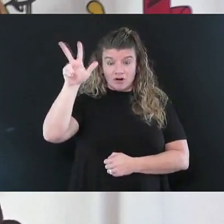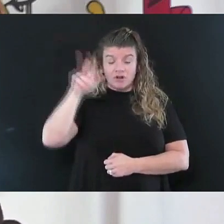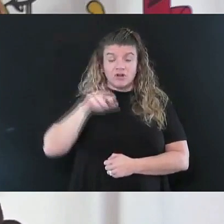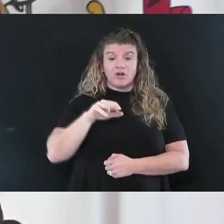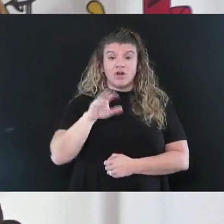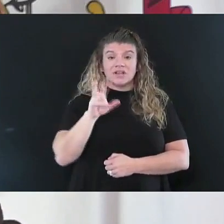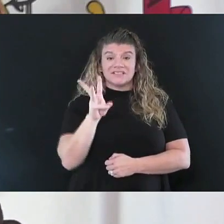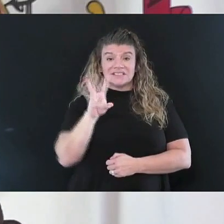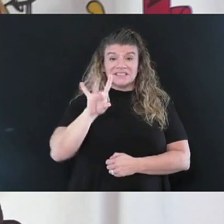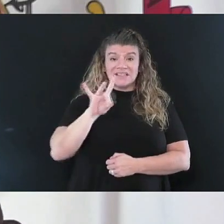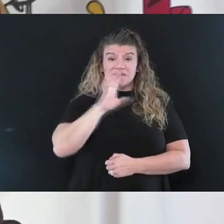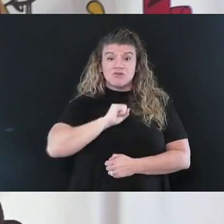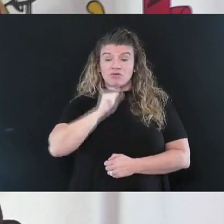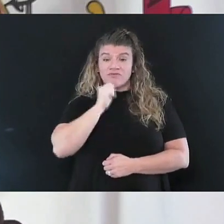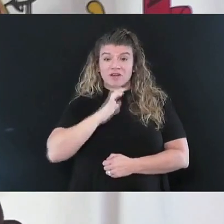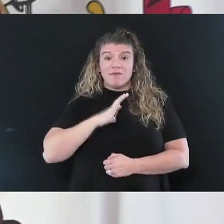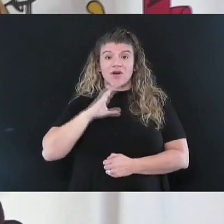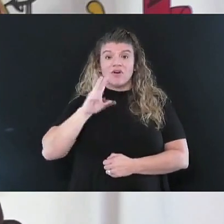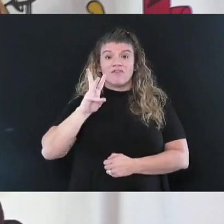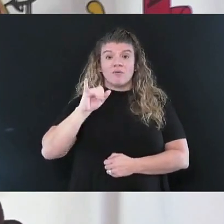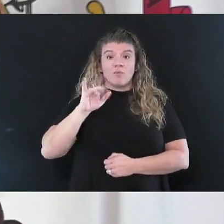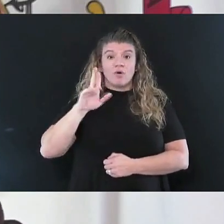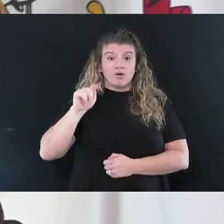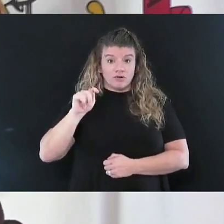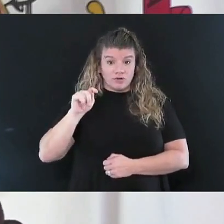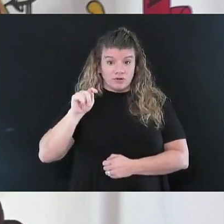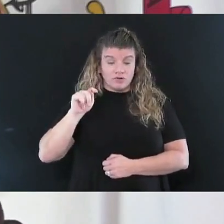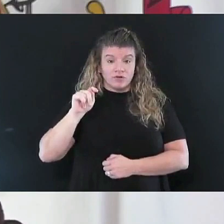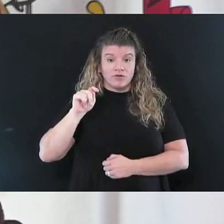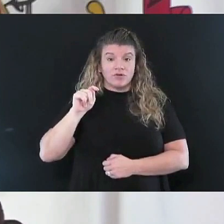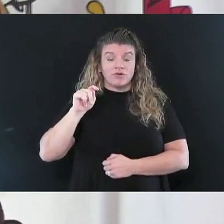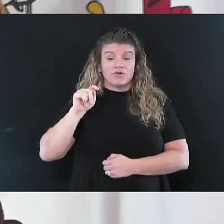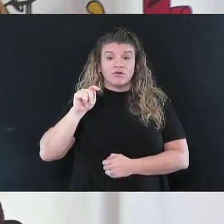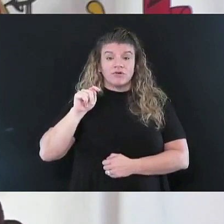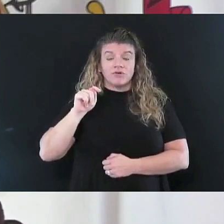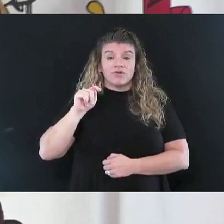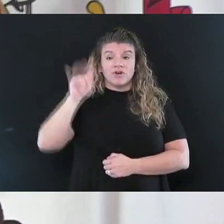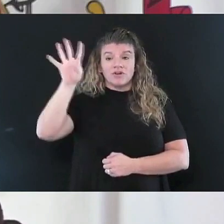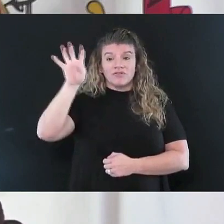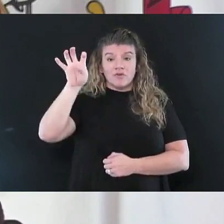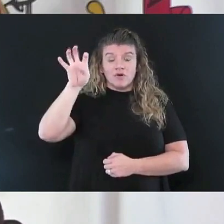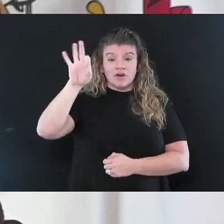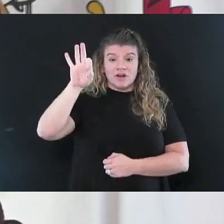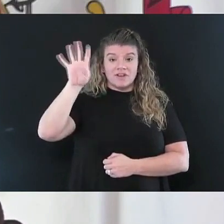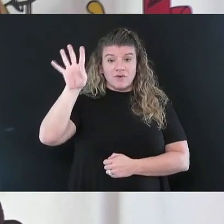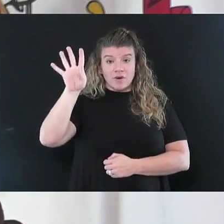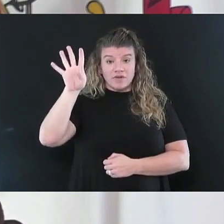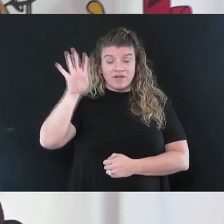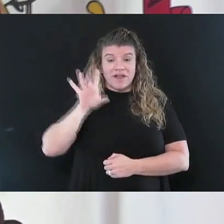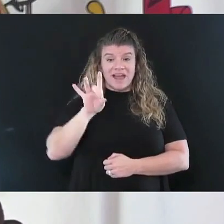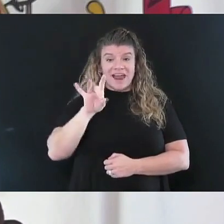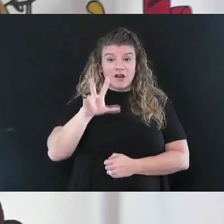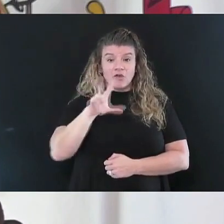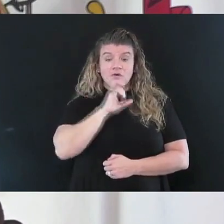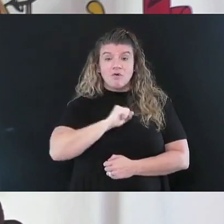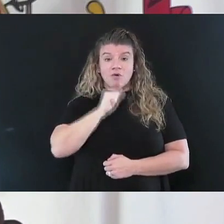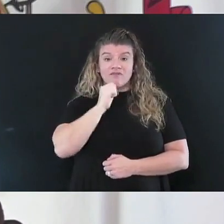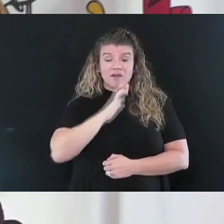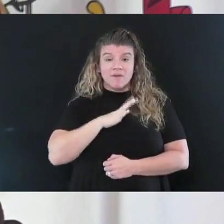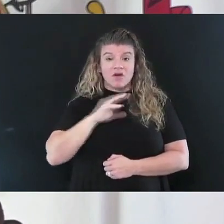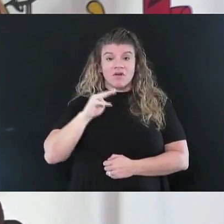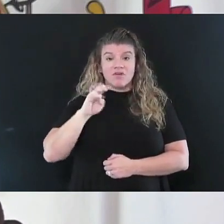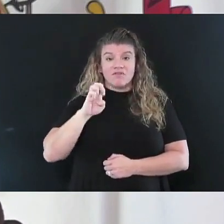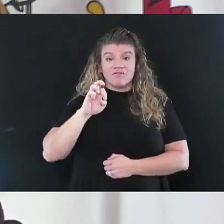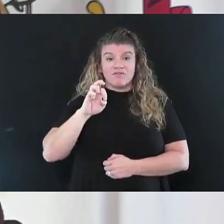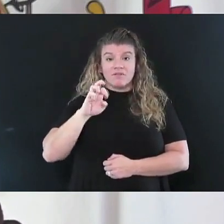a 68-year-old female from Work County. Our 494th death, an 83-year-old female from